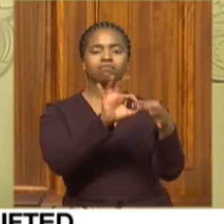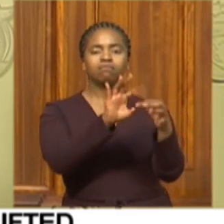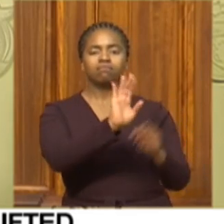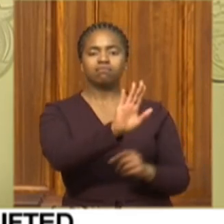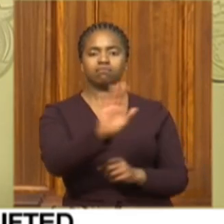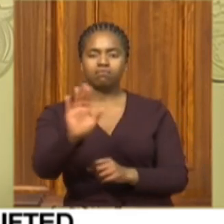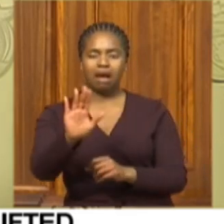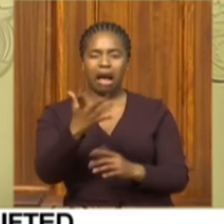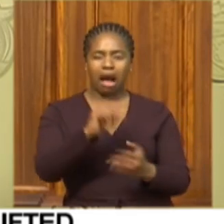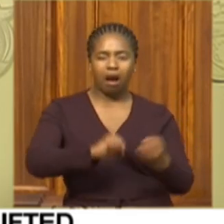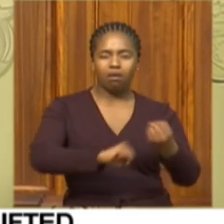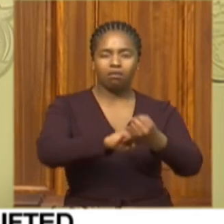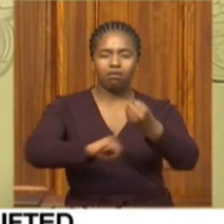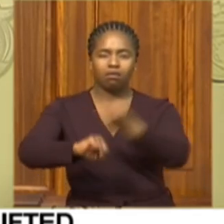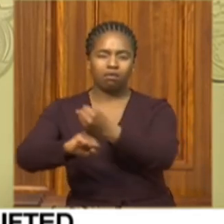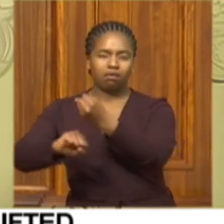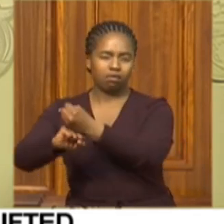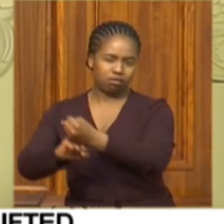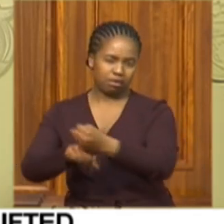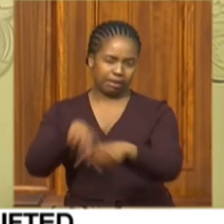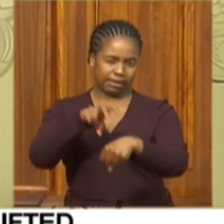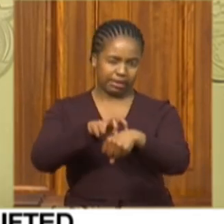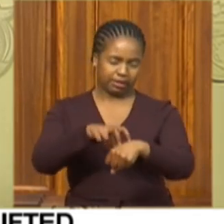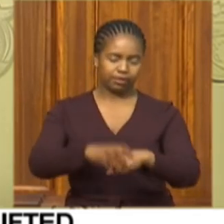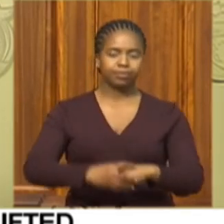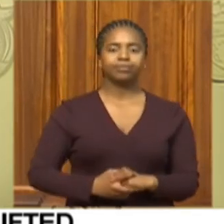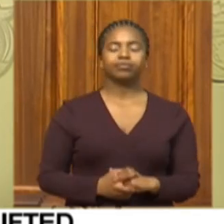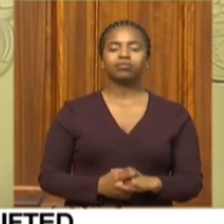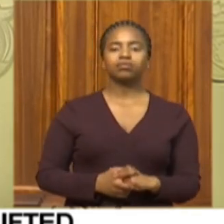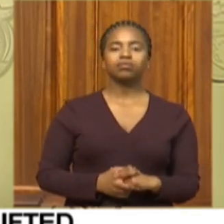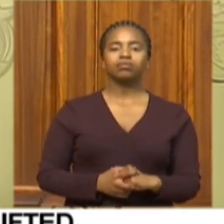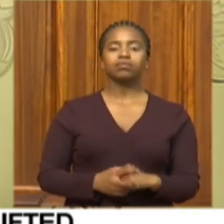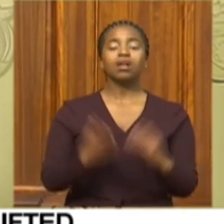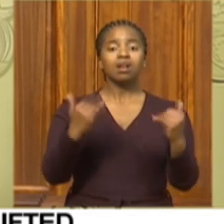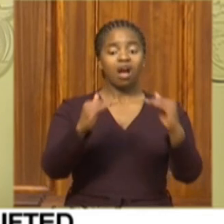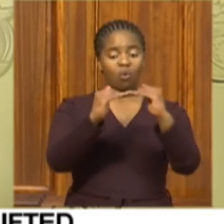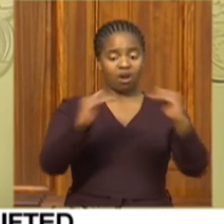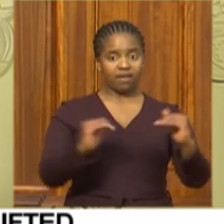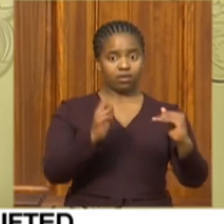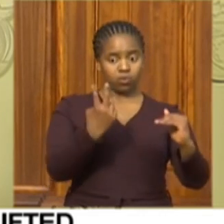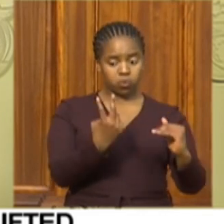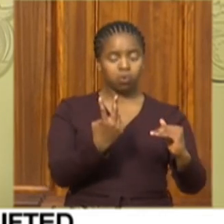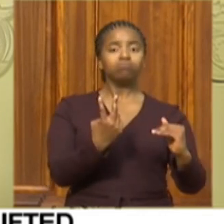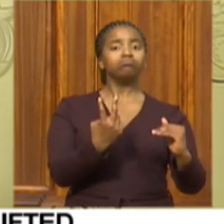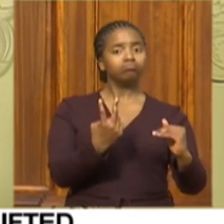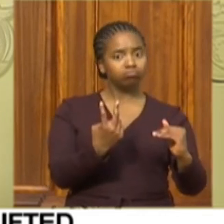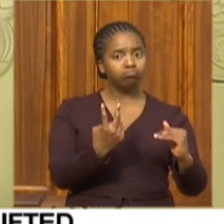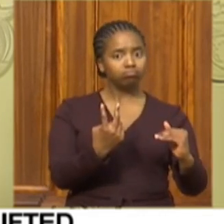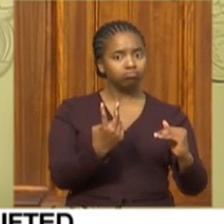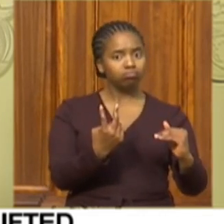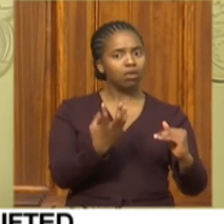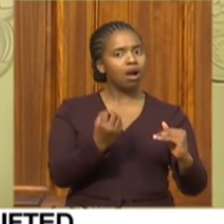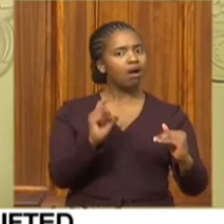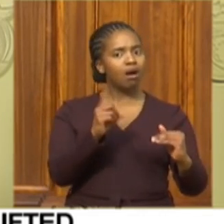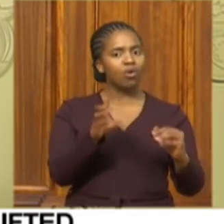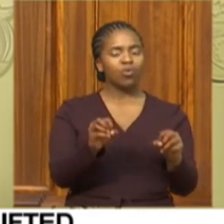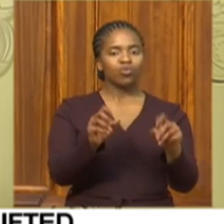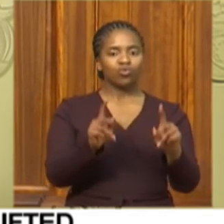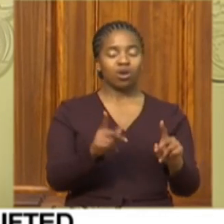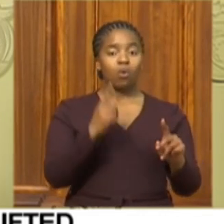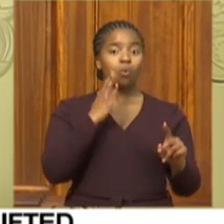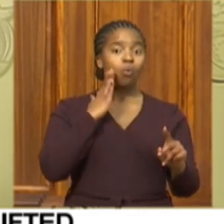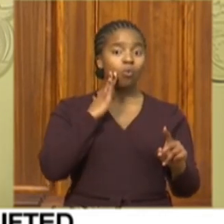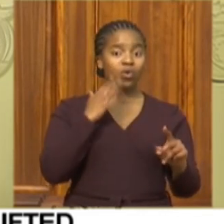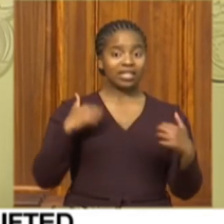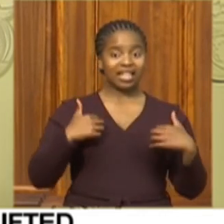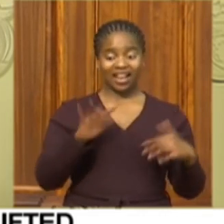The further easing of restrictions presents us with the greatest opportunity since the start of the